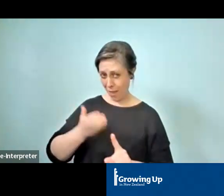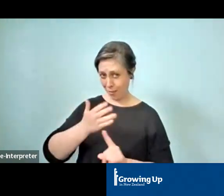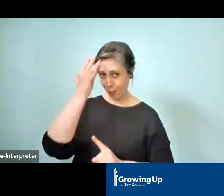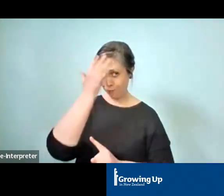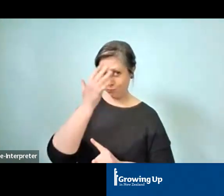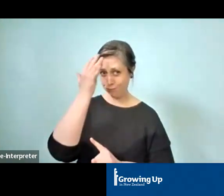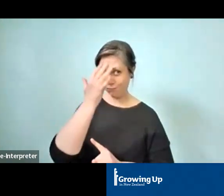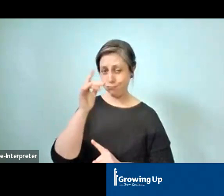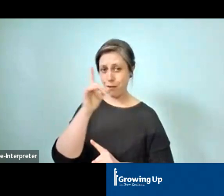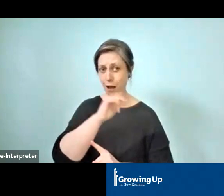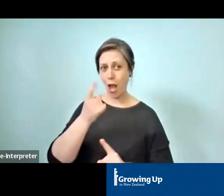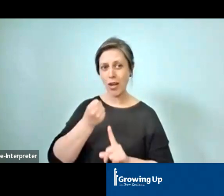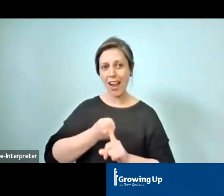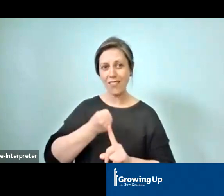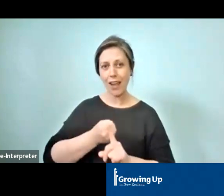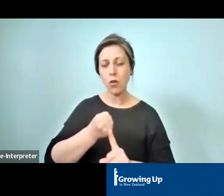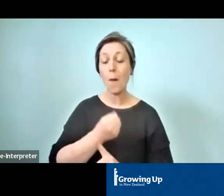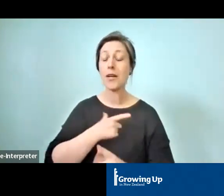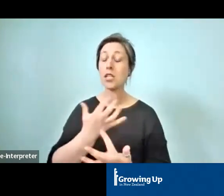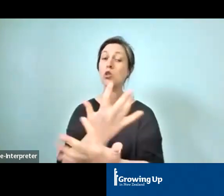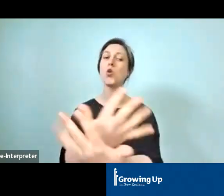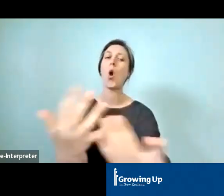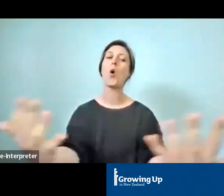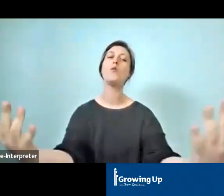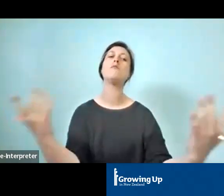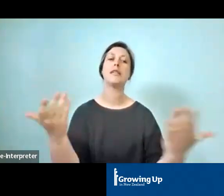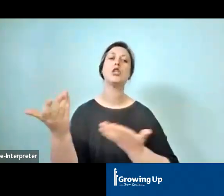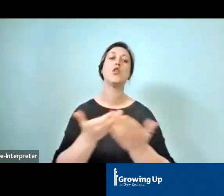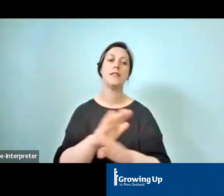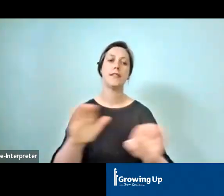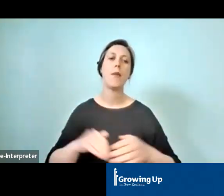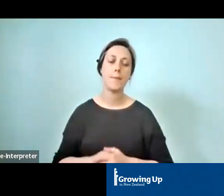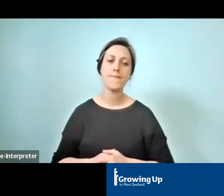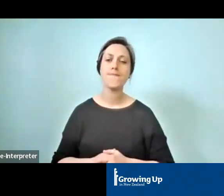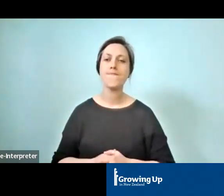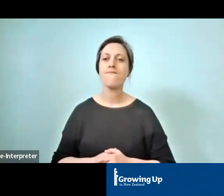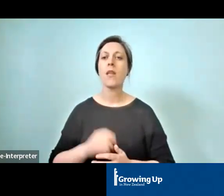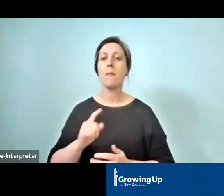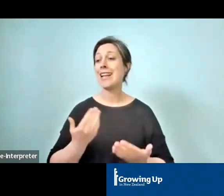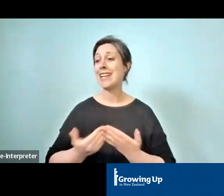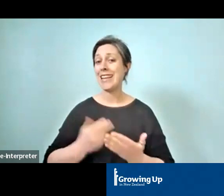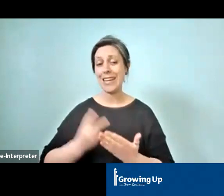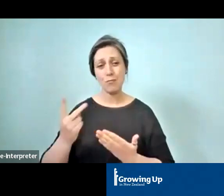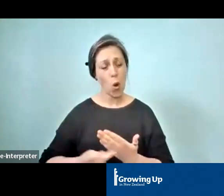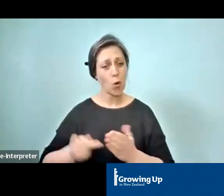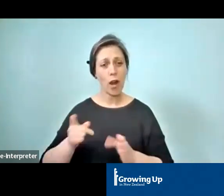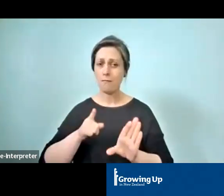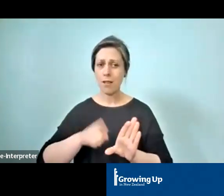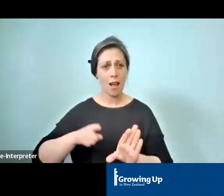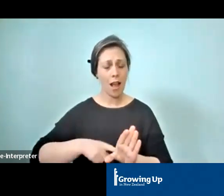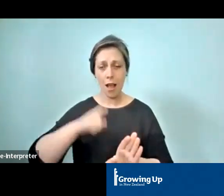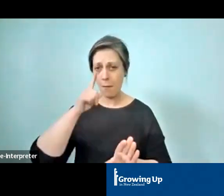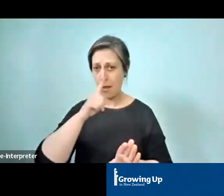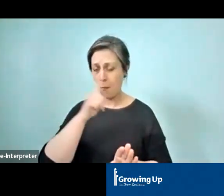head that I would advocate for, because there are so many out there. But I think that any program for young people has